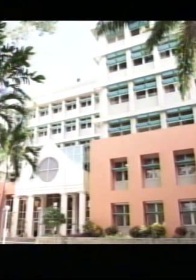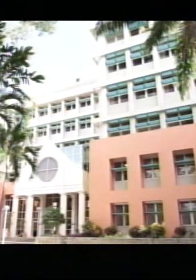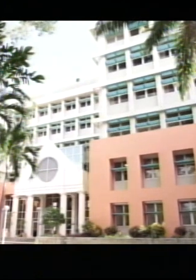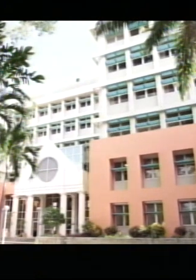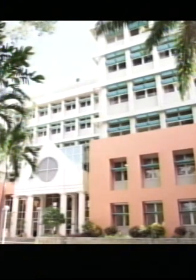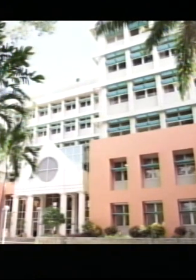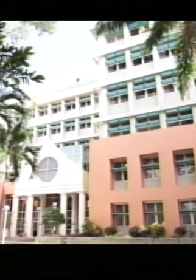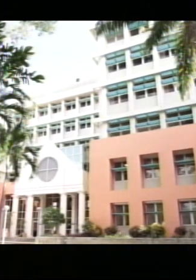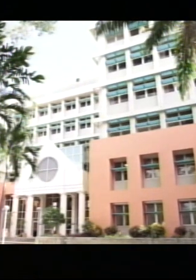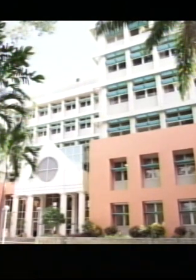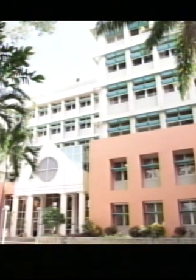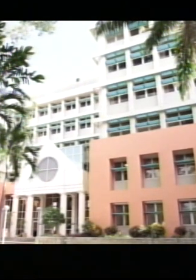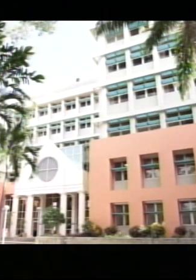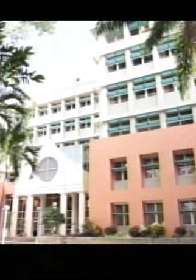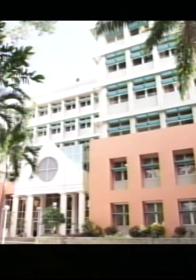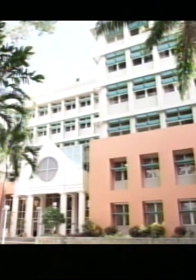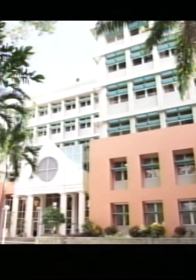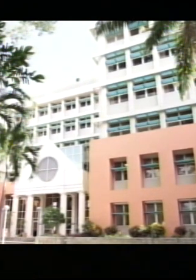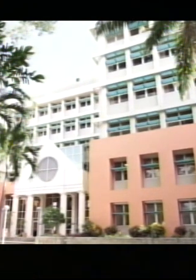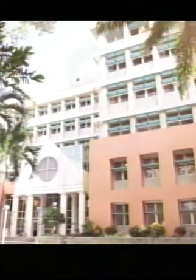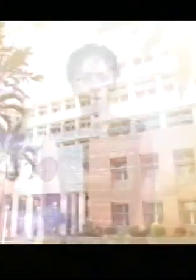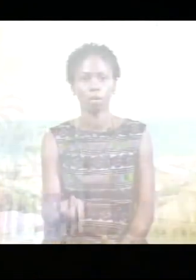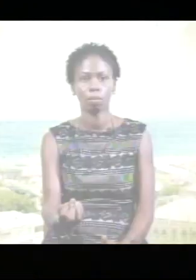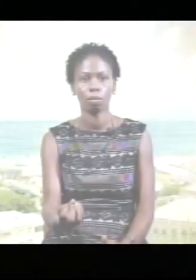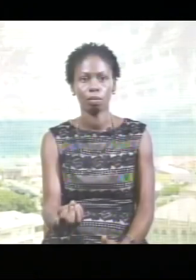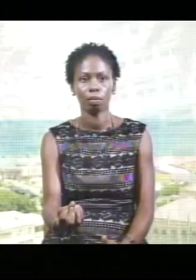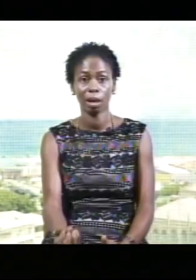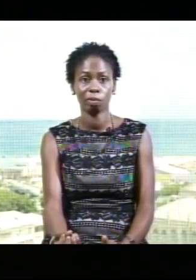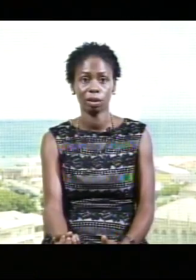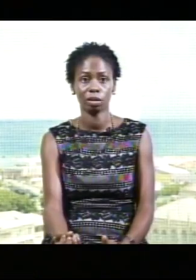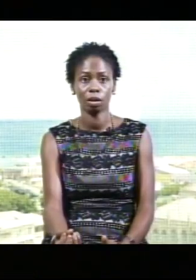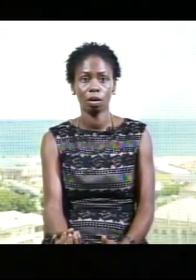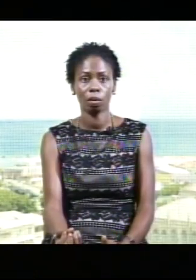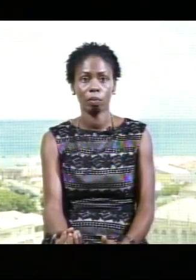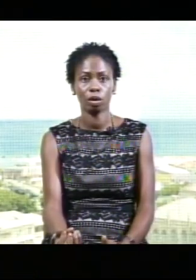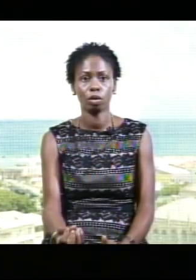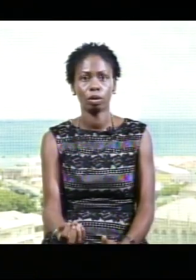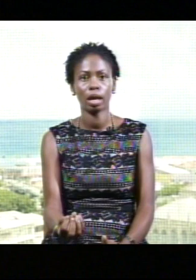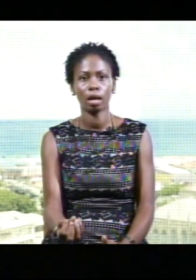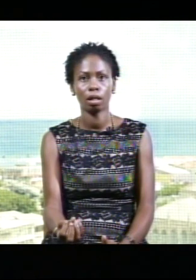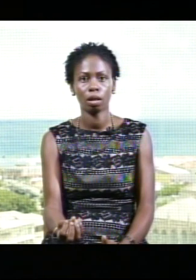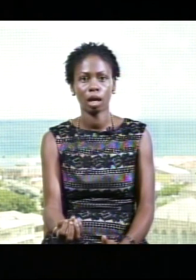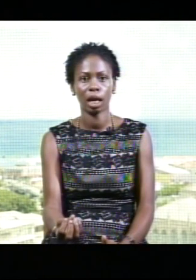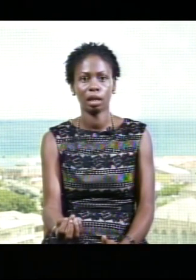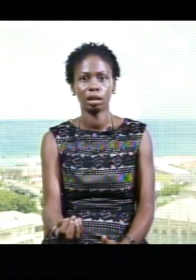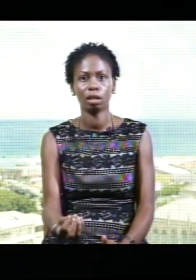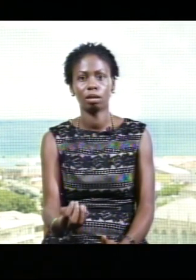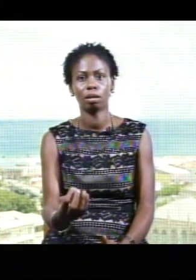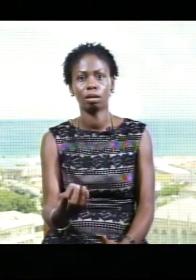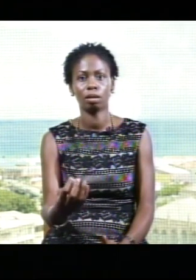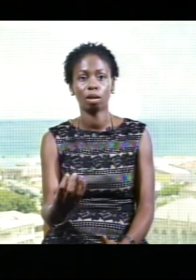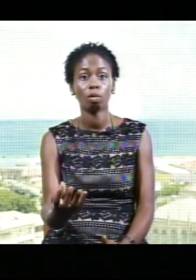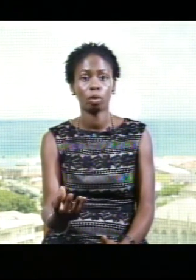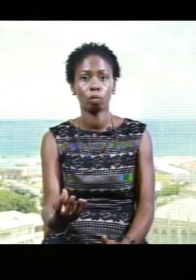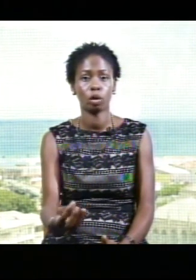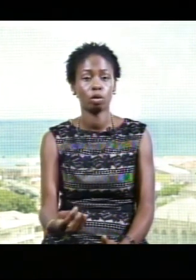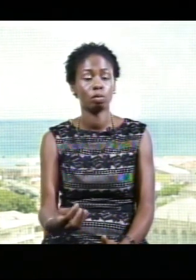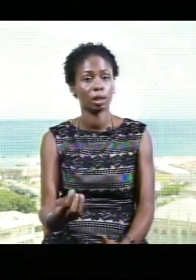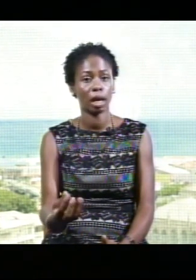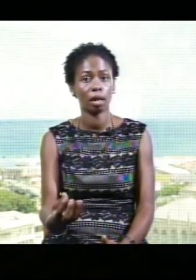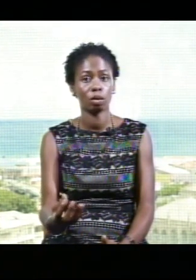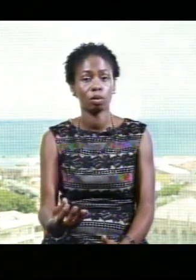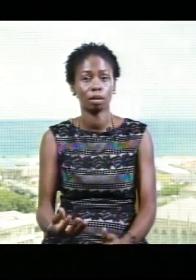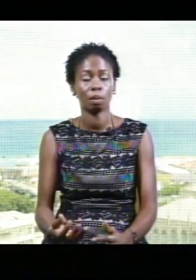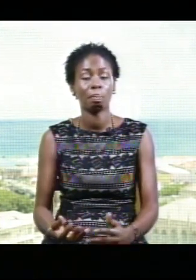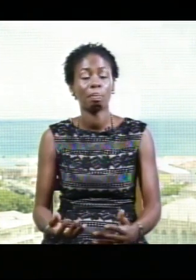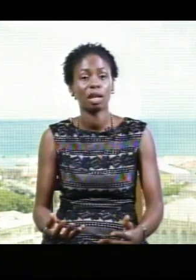that goes directly towards your long-term benefit, whether you are ill, and in the long run when you